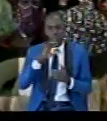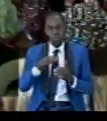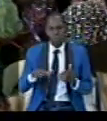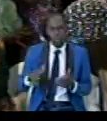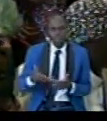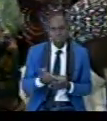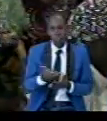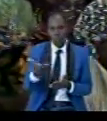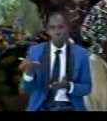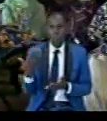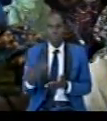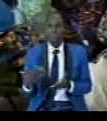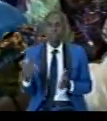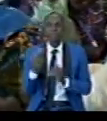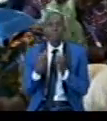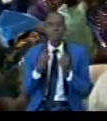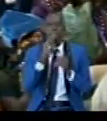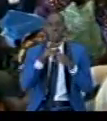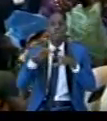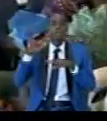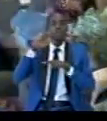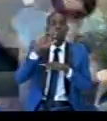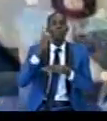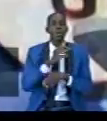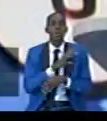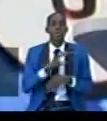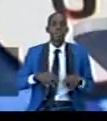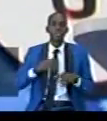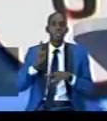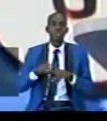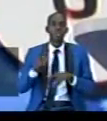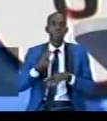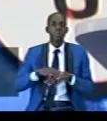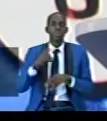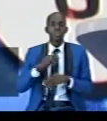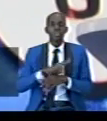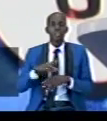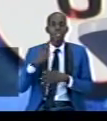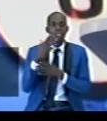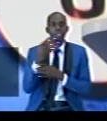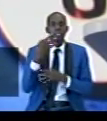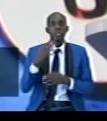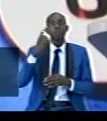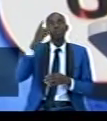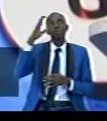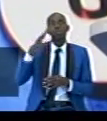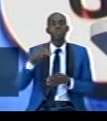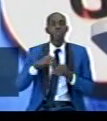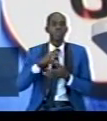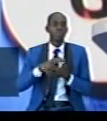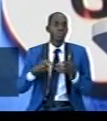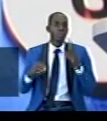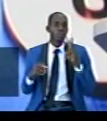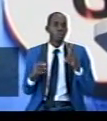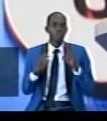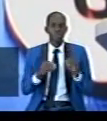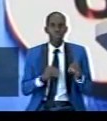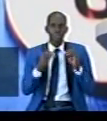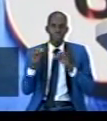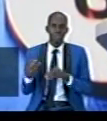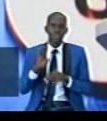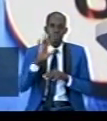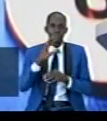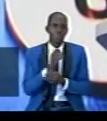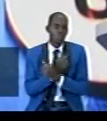where Christ sitteth on the right hand of God. And then in verse 2, it says, set your affection